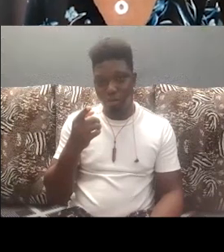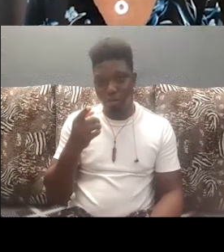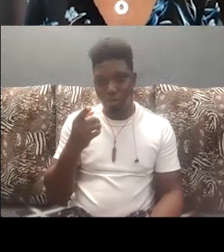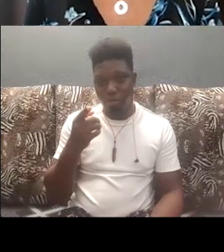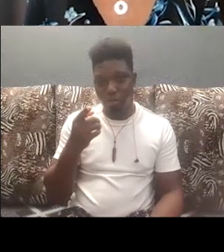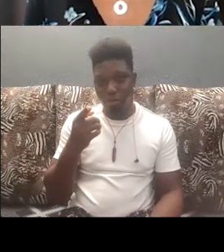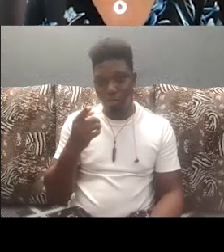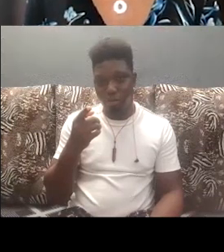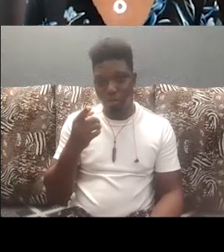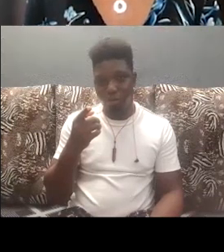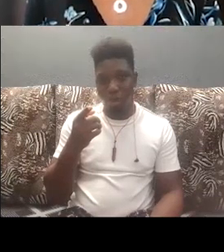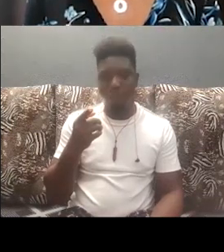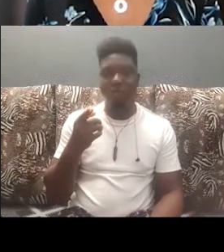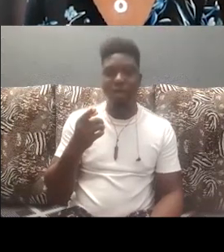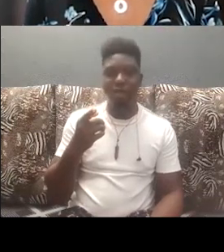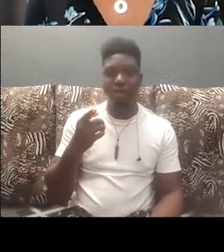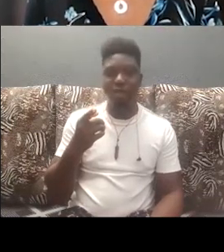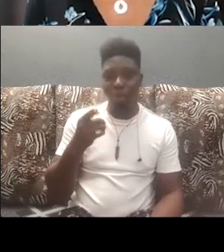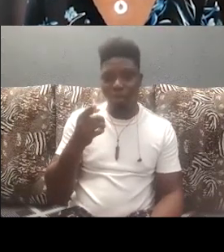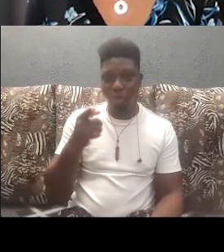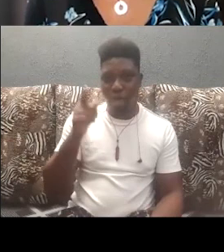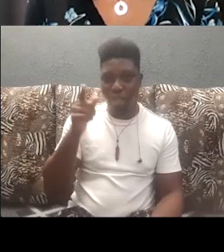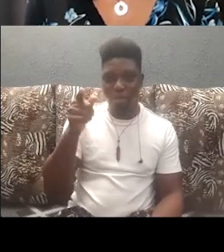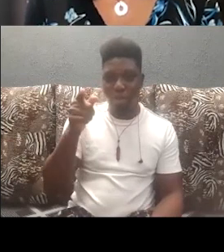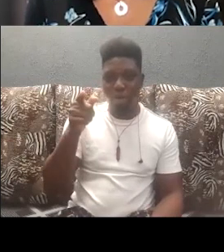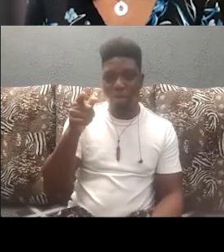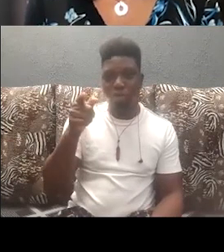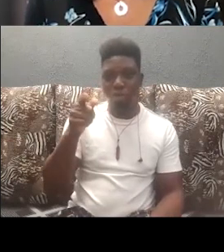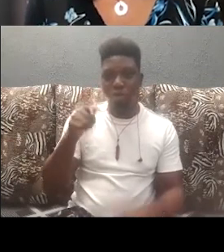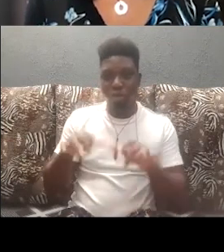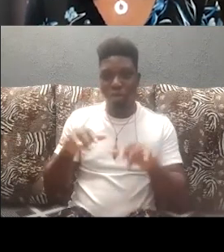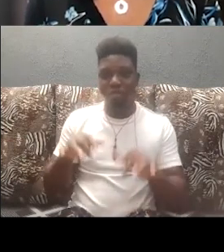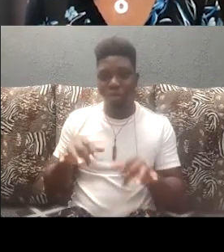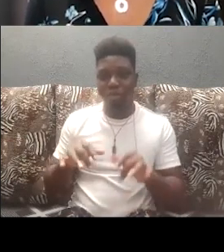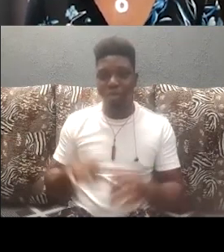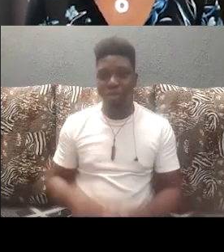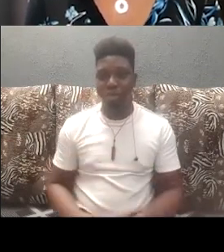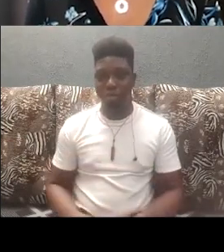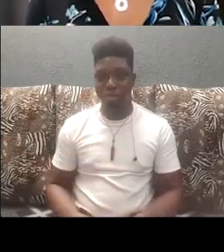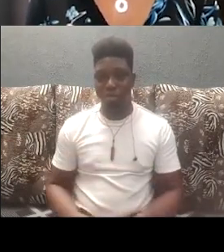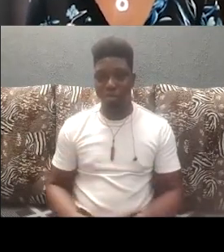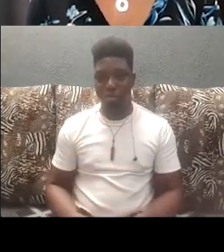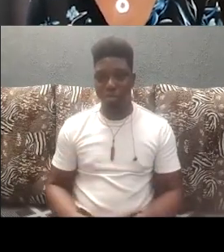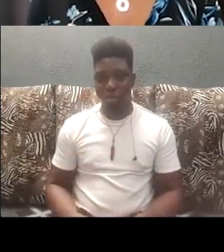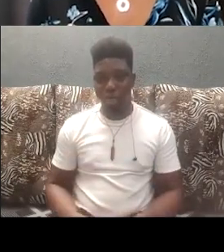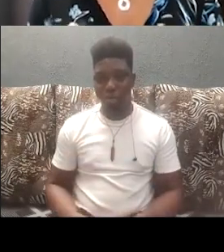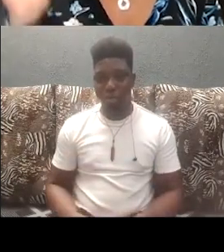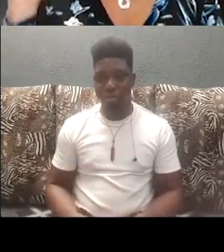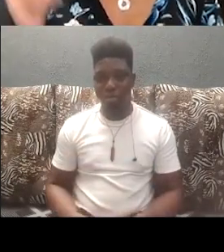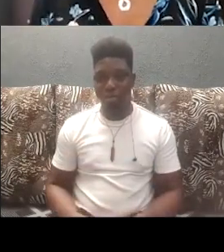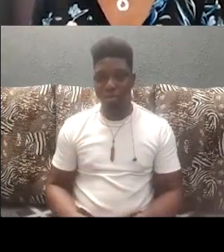no. No, fine. So which means you are disabled when it comes to using braille. Do you know